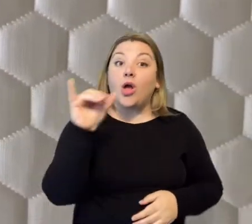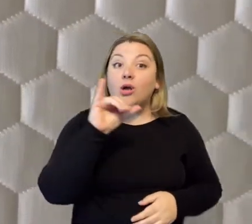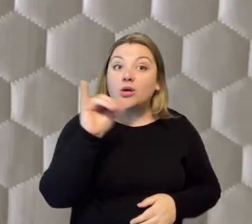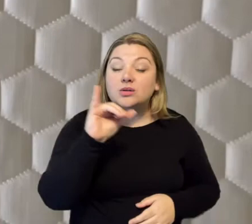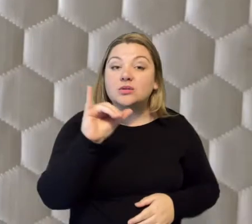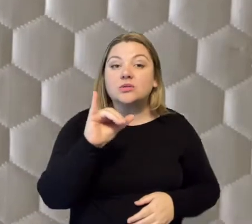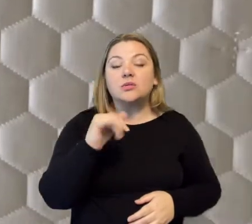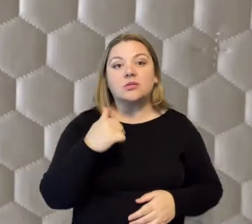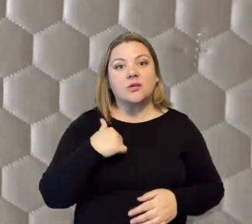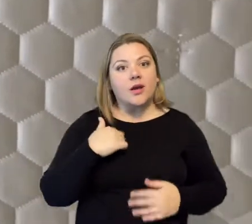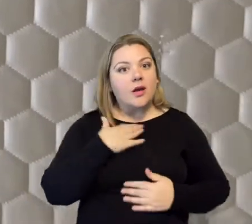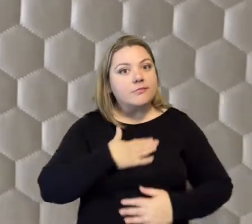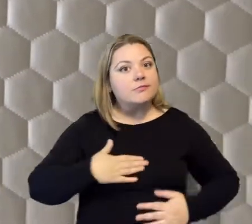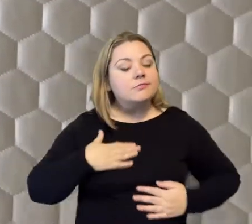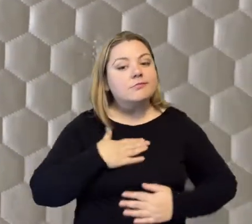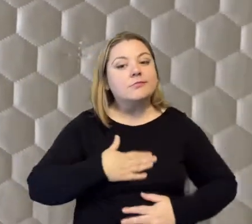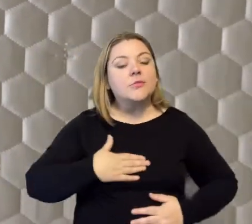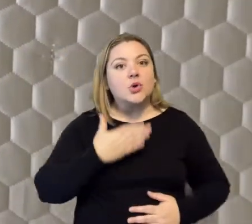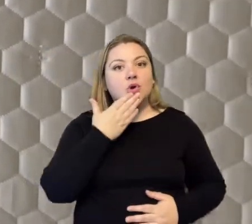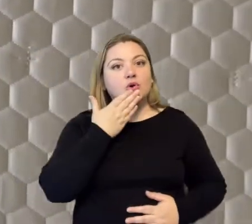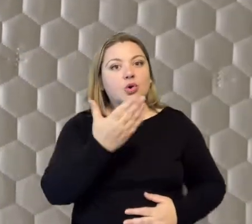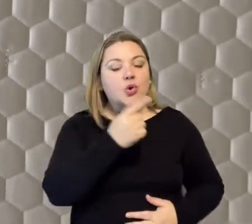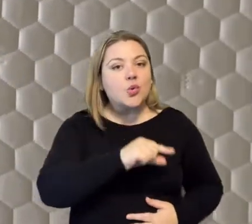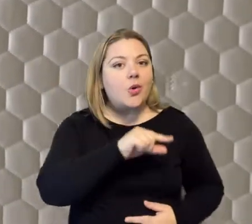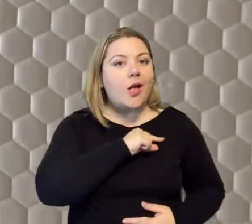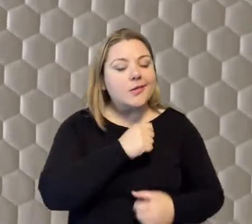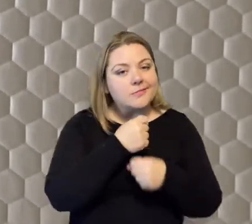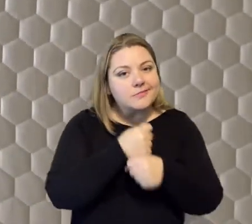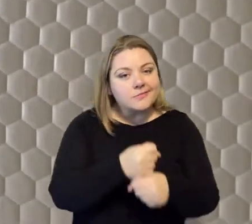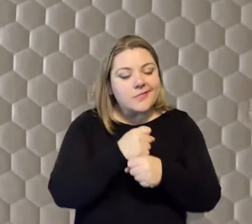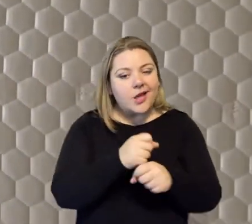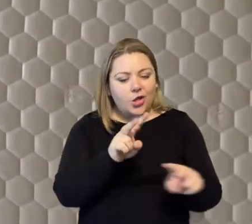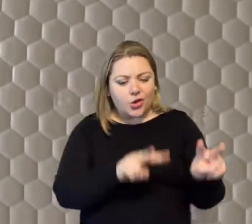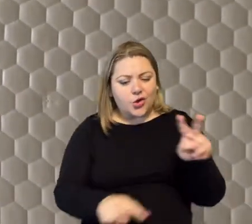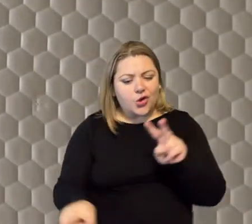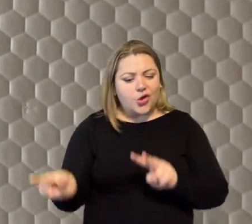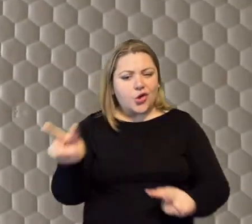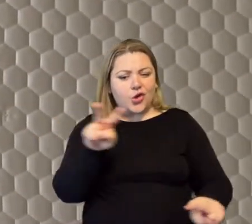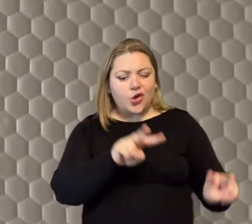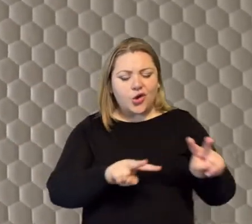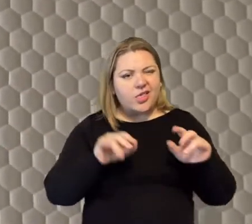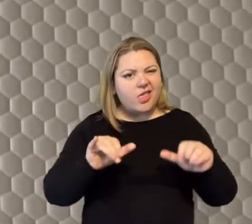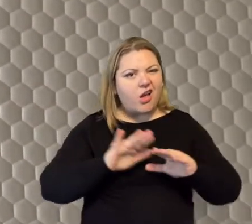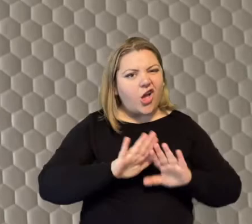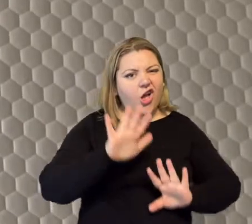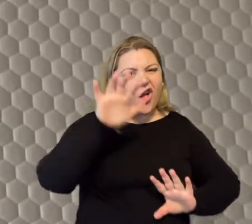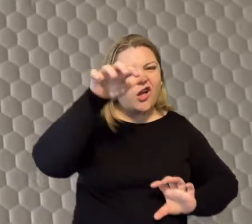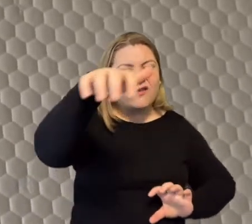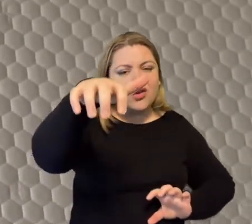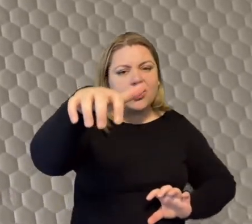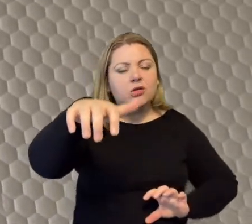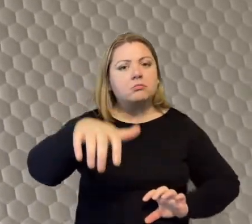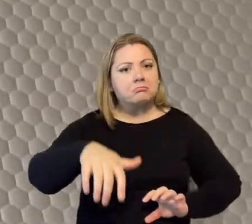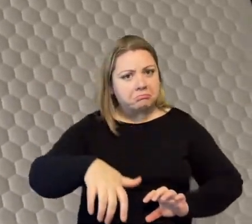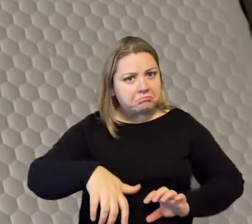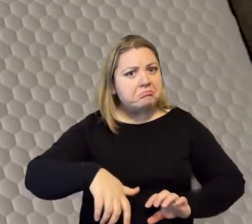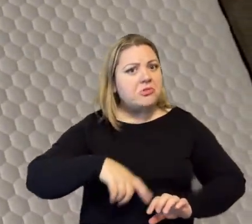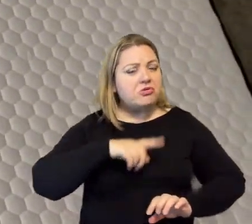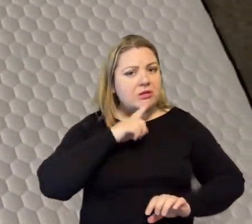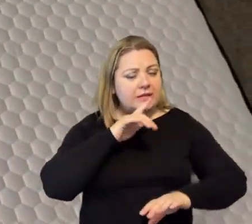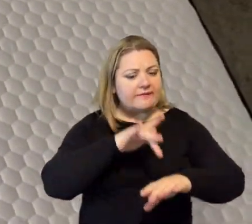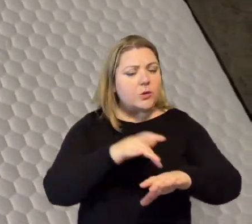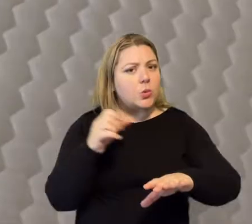really impressed with the high quality of their finishing. So like the cover itself like is super